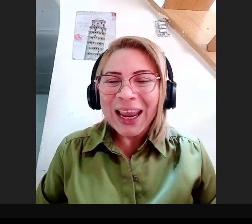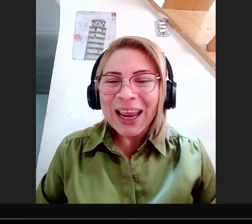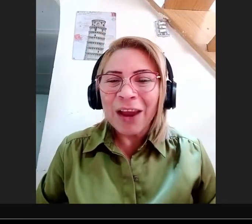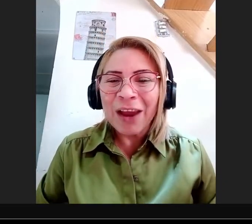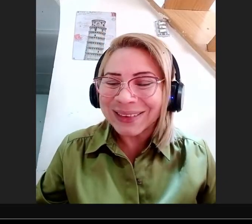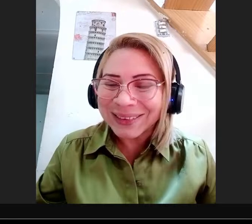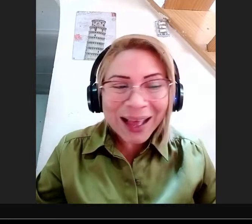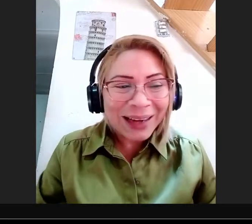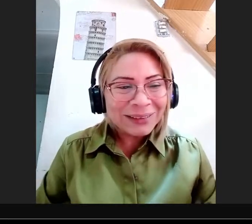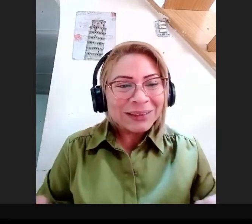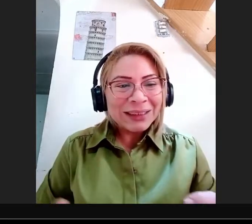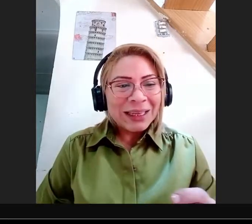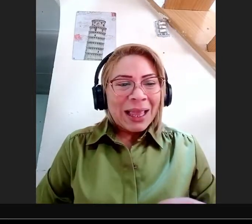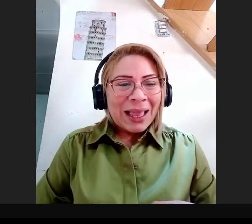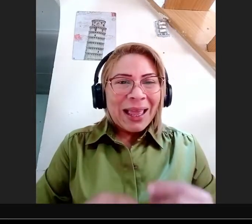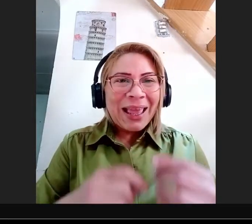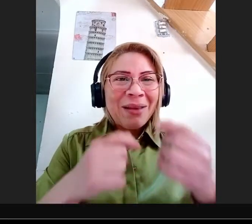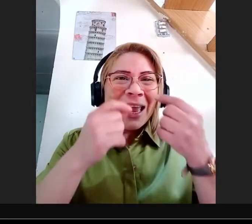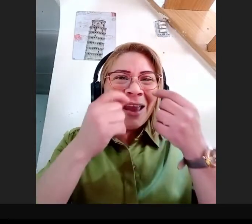but she's cutting off.